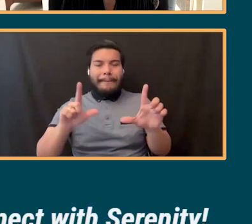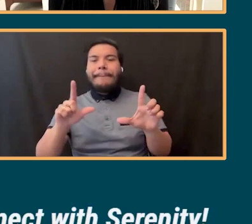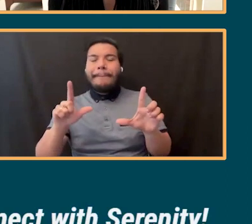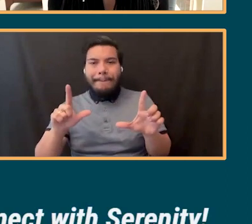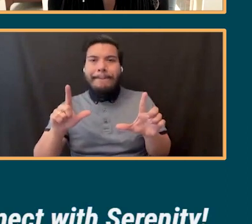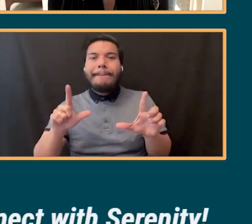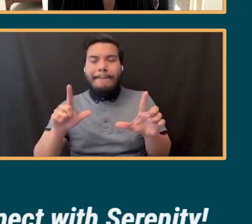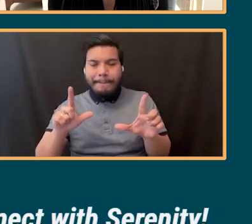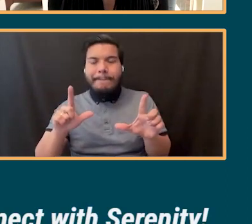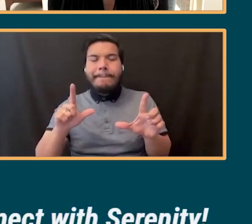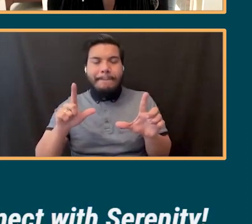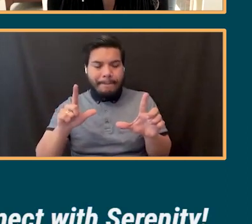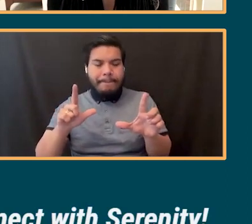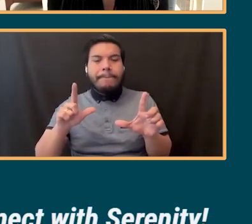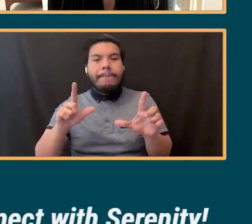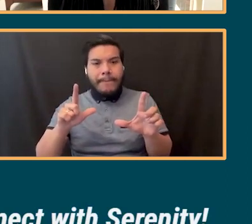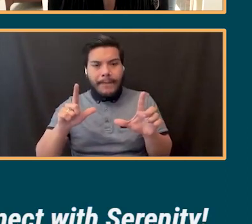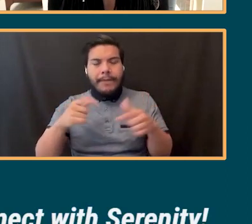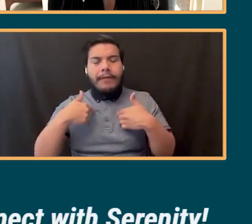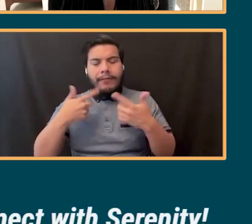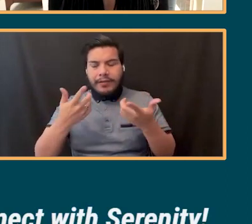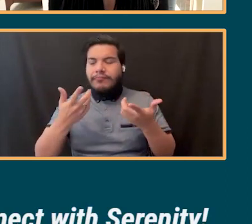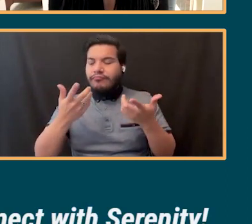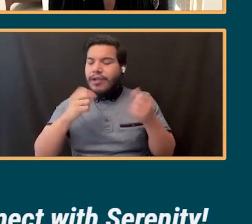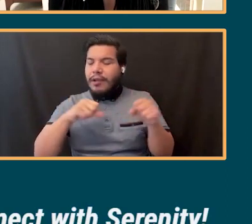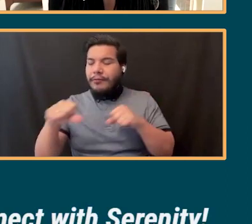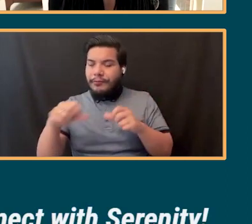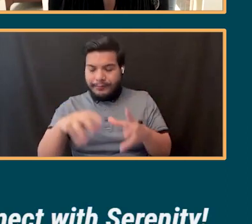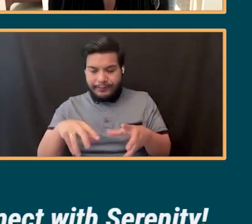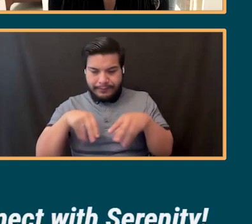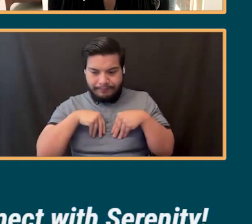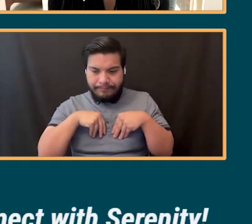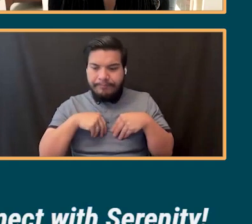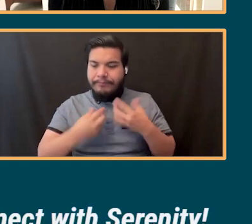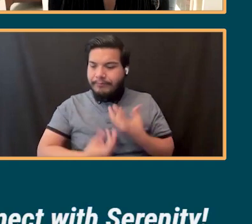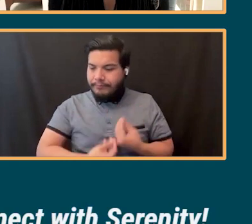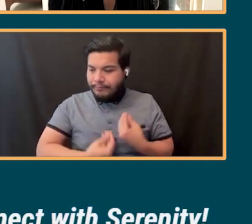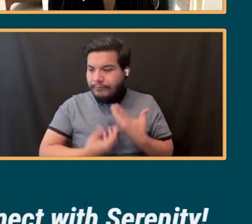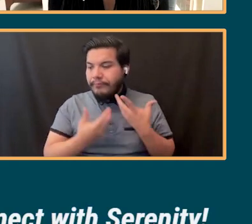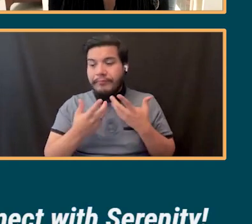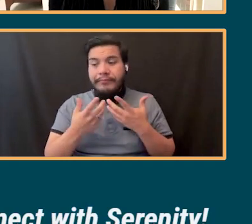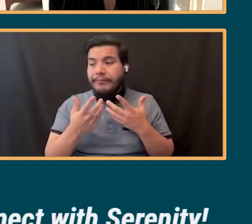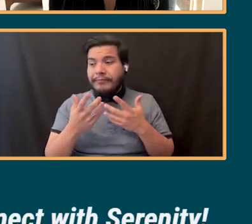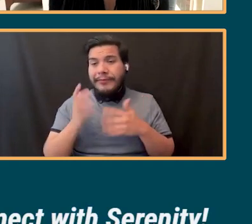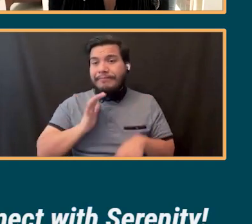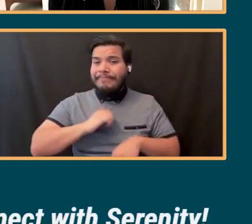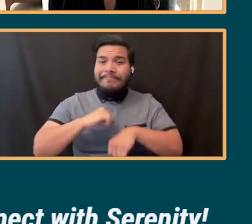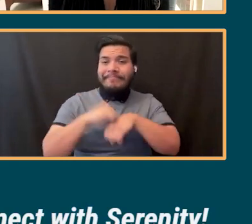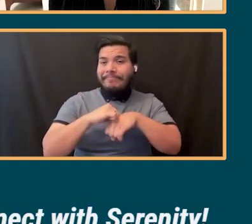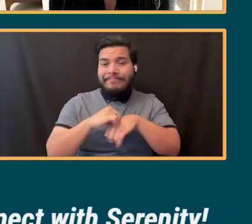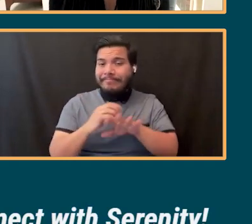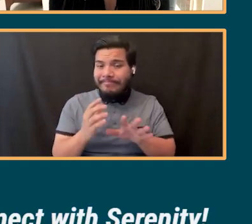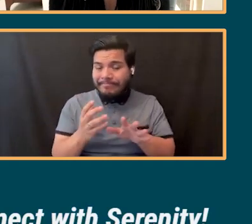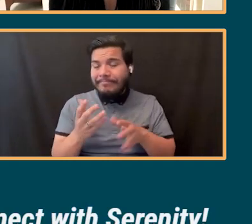has allowed me to give myself grace where I was unable to before, allowed me to realize